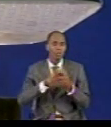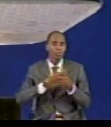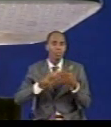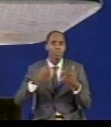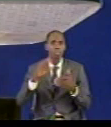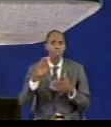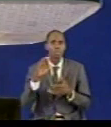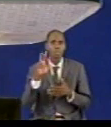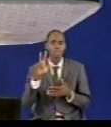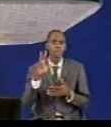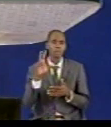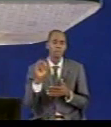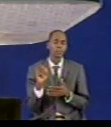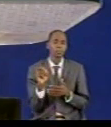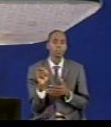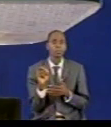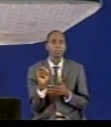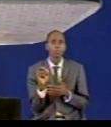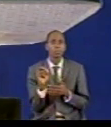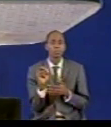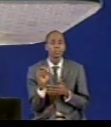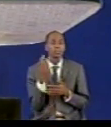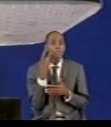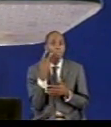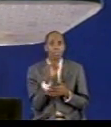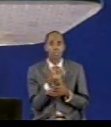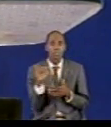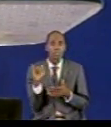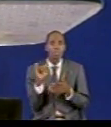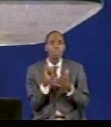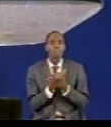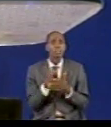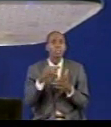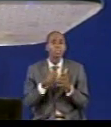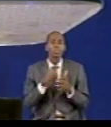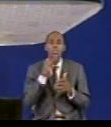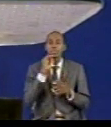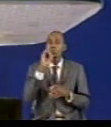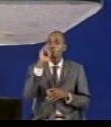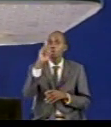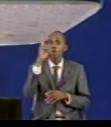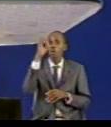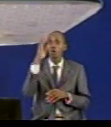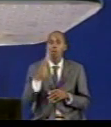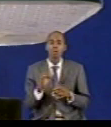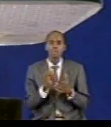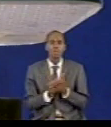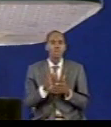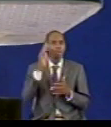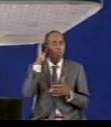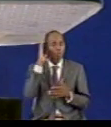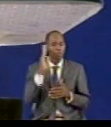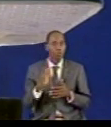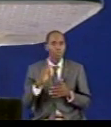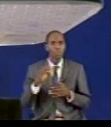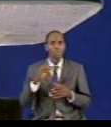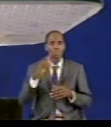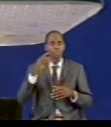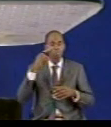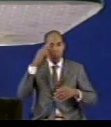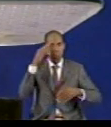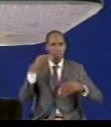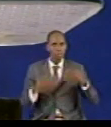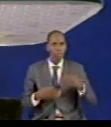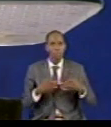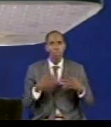seeing it is one God that shall justify the circumcision, the